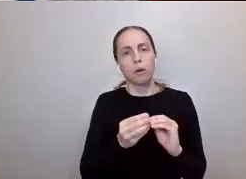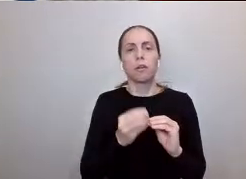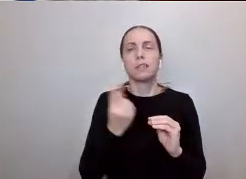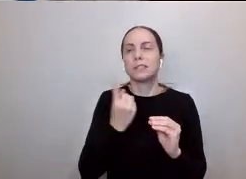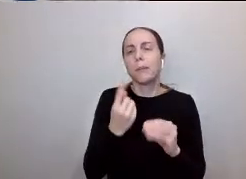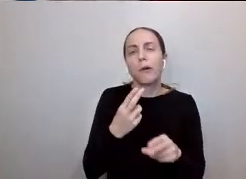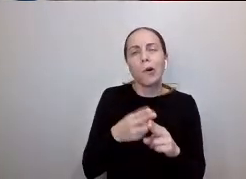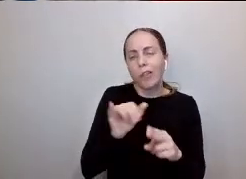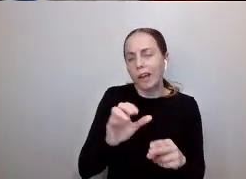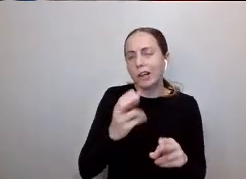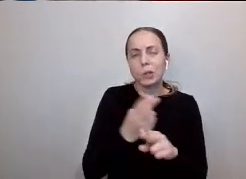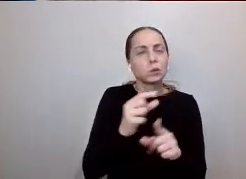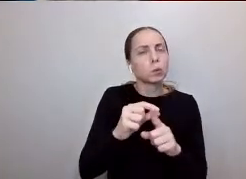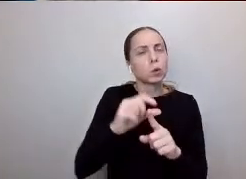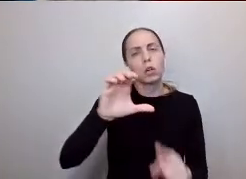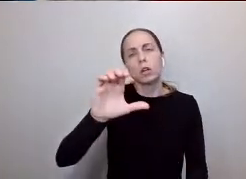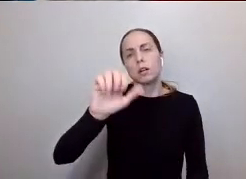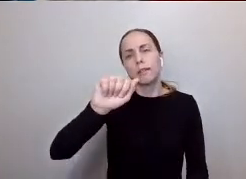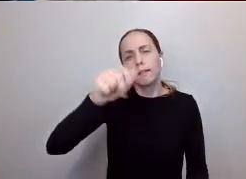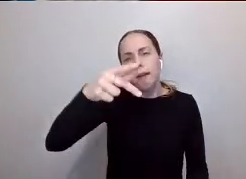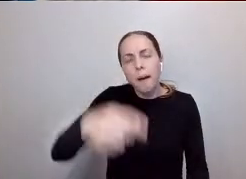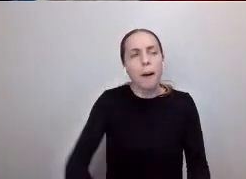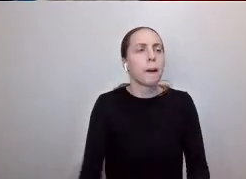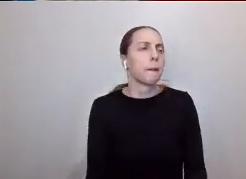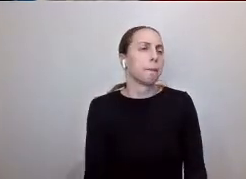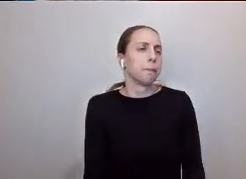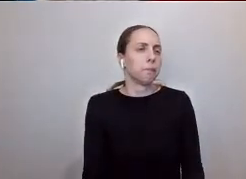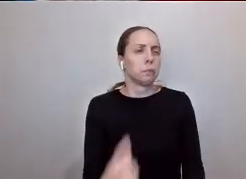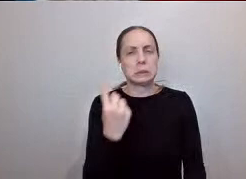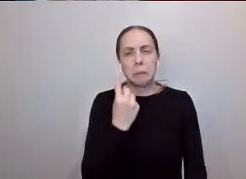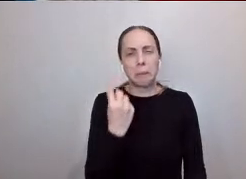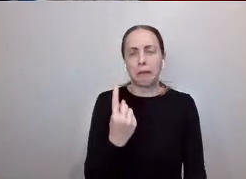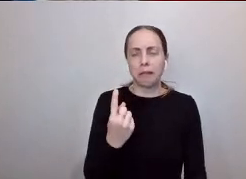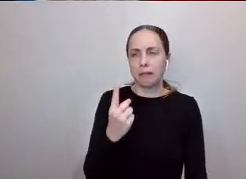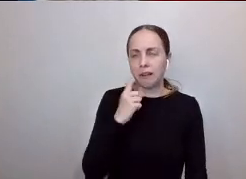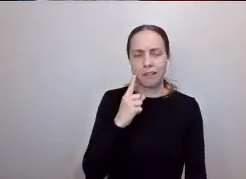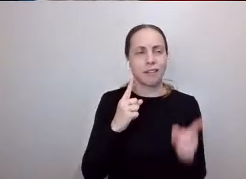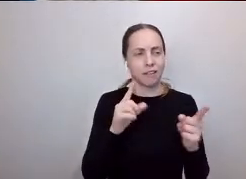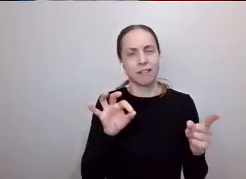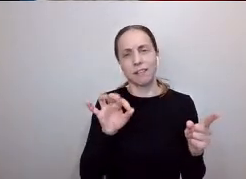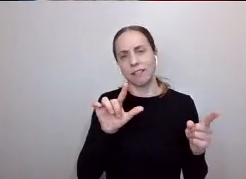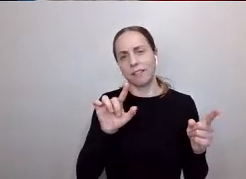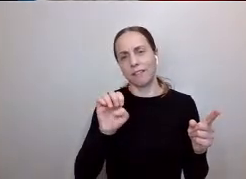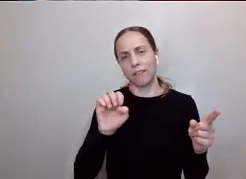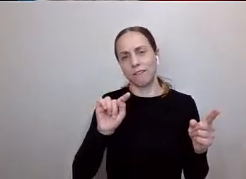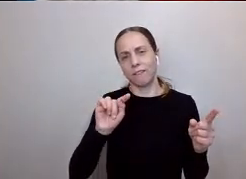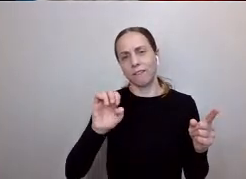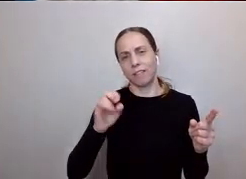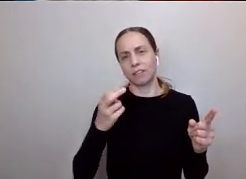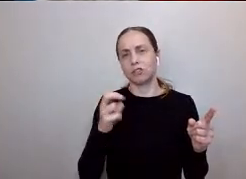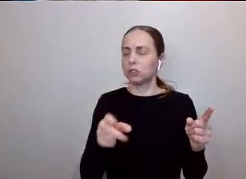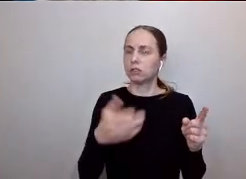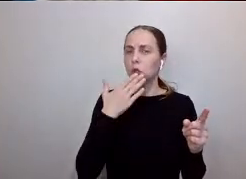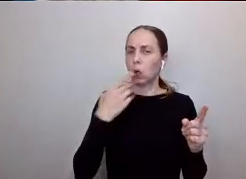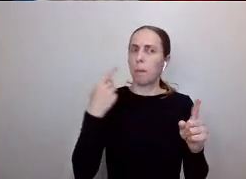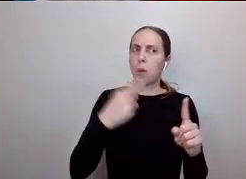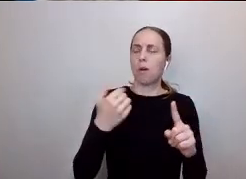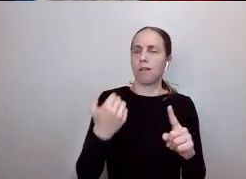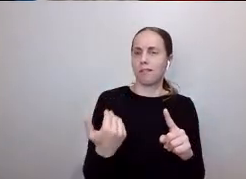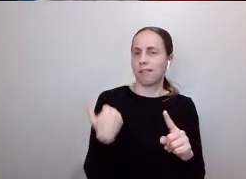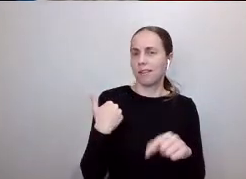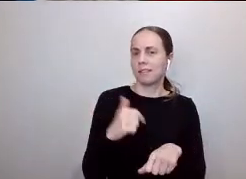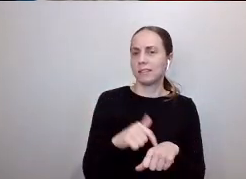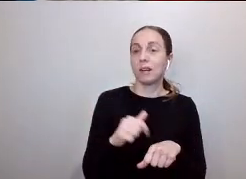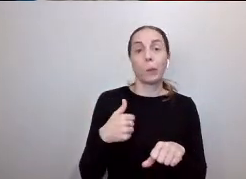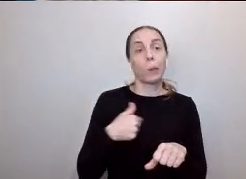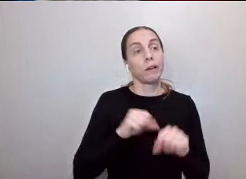anything, but I think as Councilmember Fletcher made a great point last time, like that's we can make up any numbers we want, but it has to be based